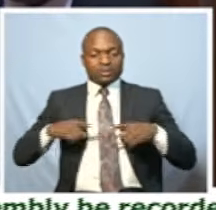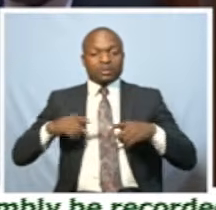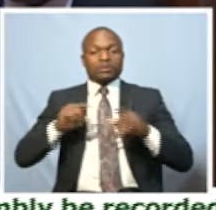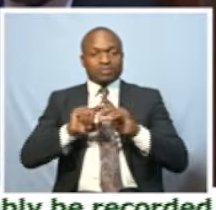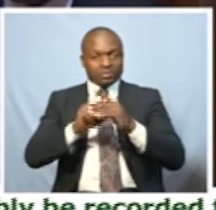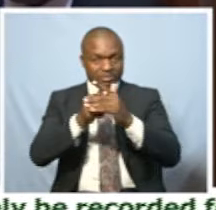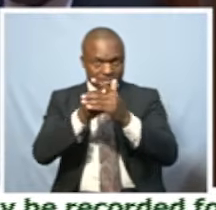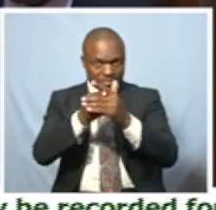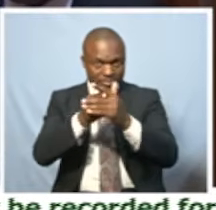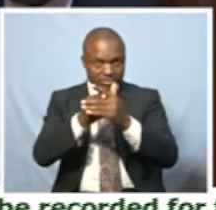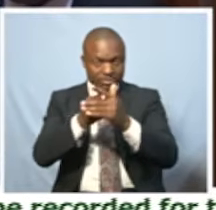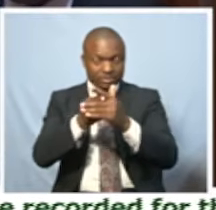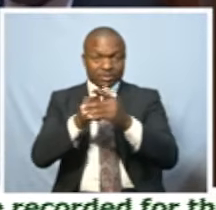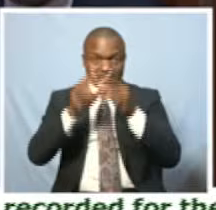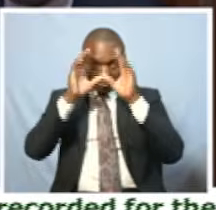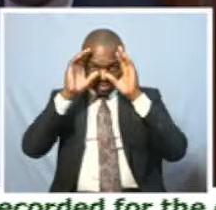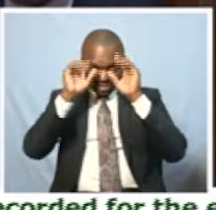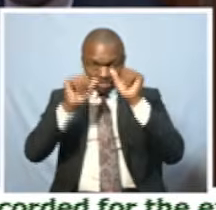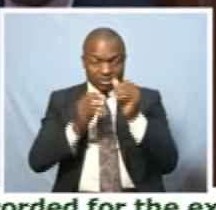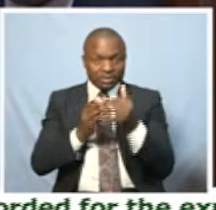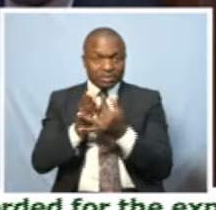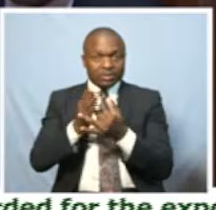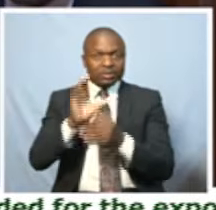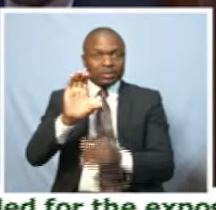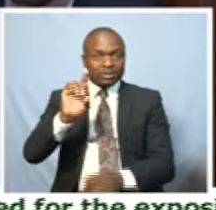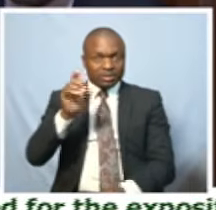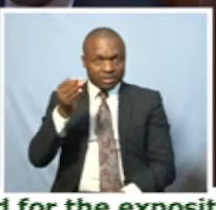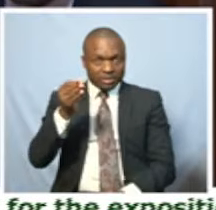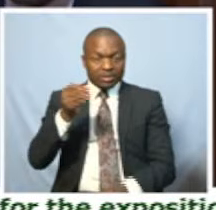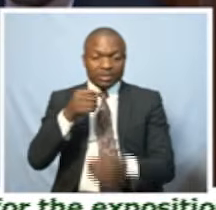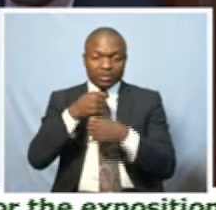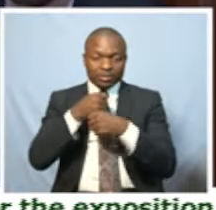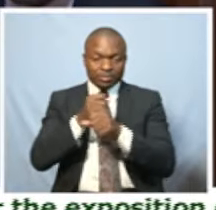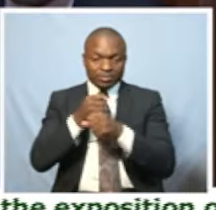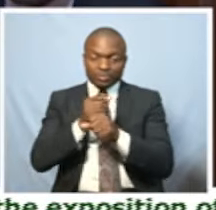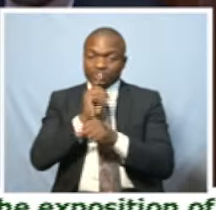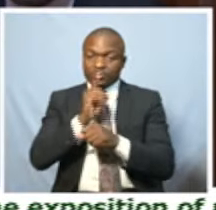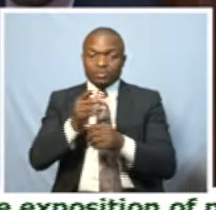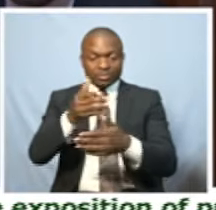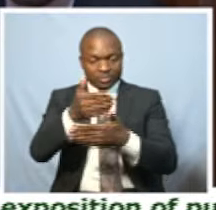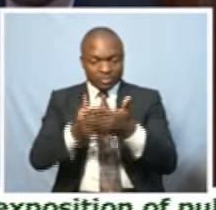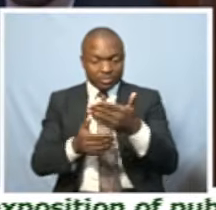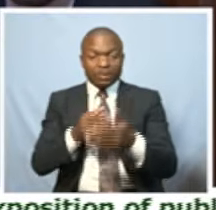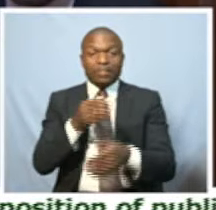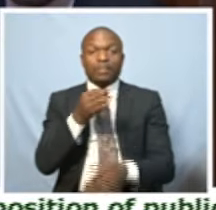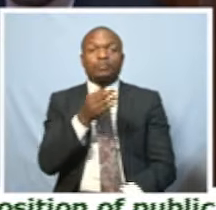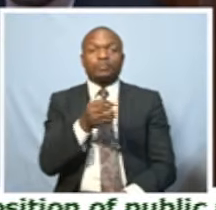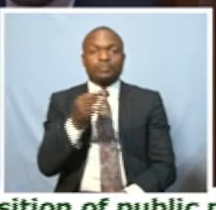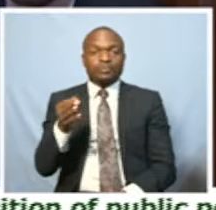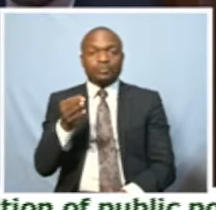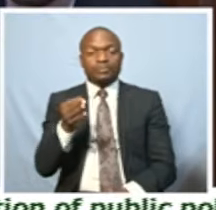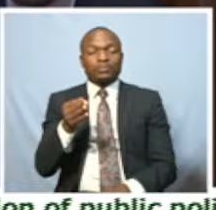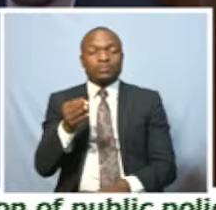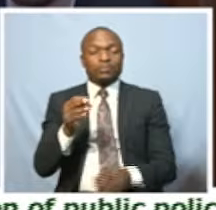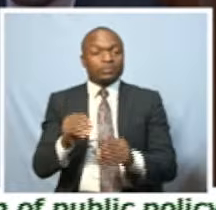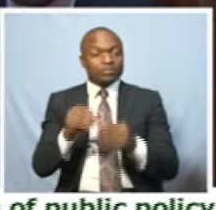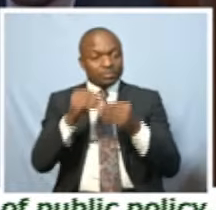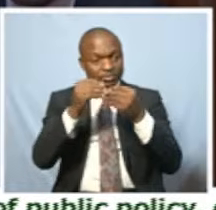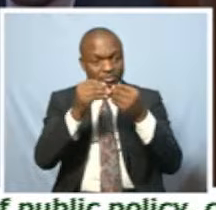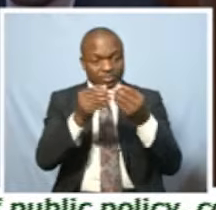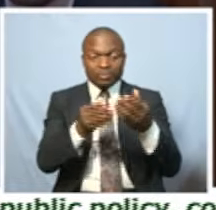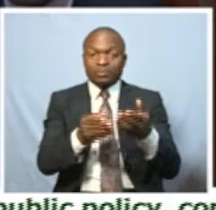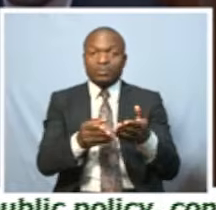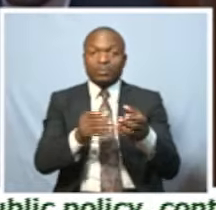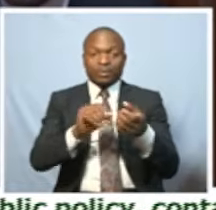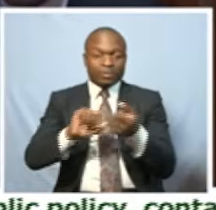begins. The President, through CDF, has ensured that these facilities preserve the dignity